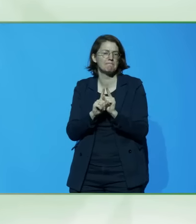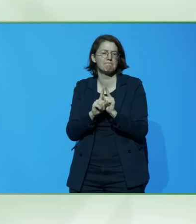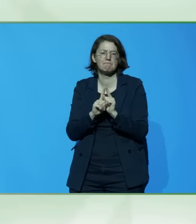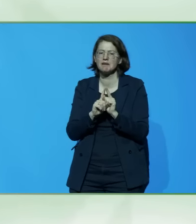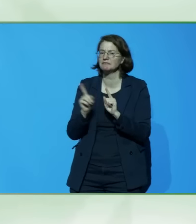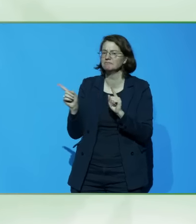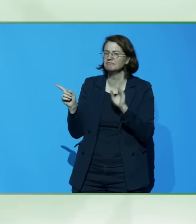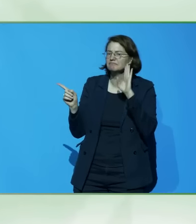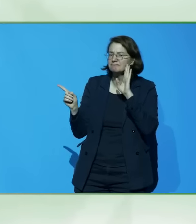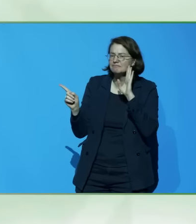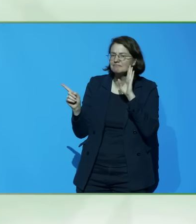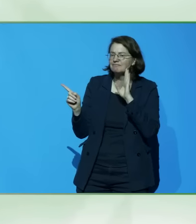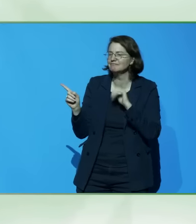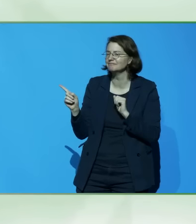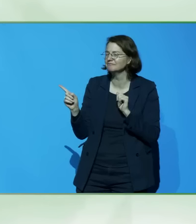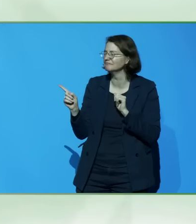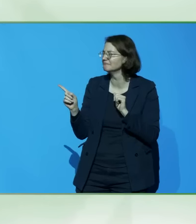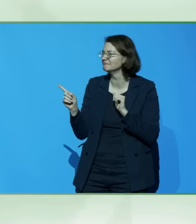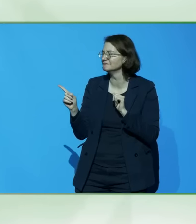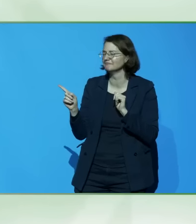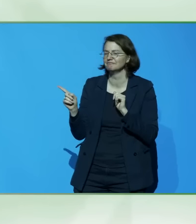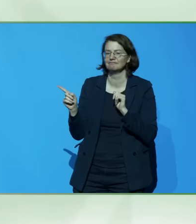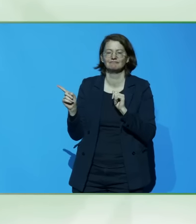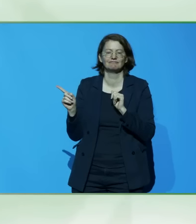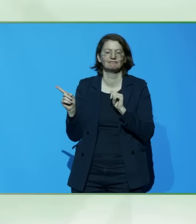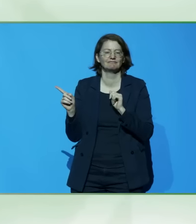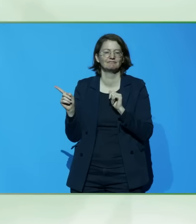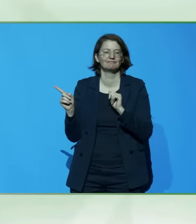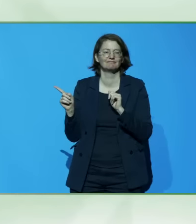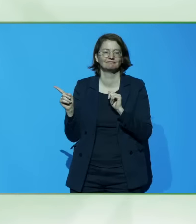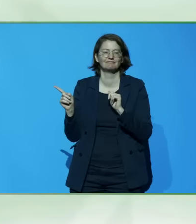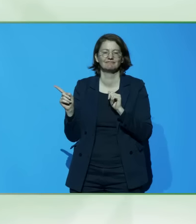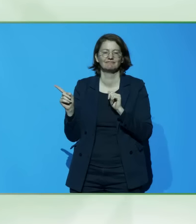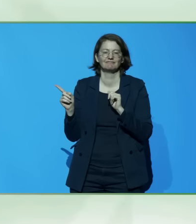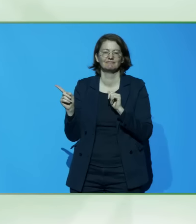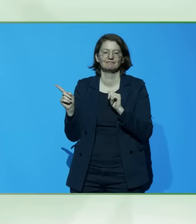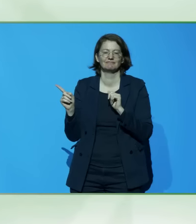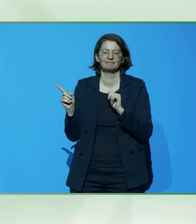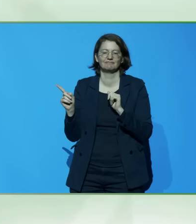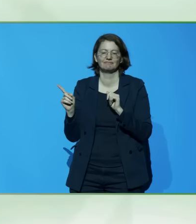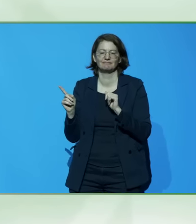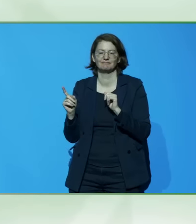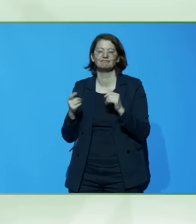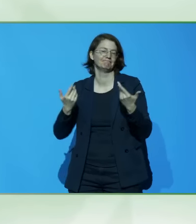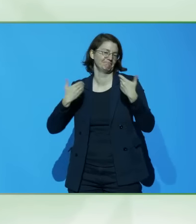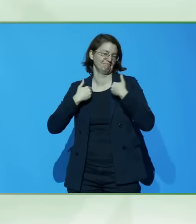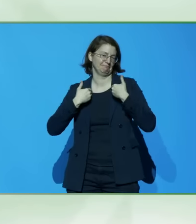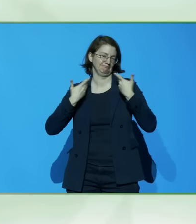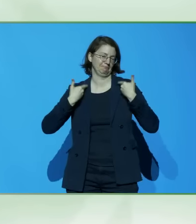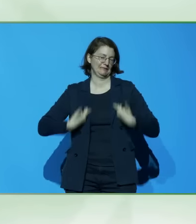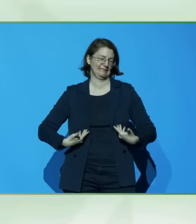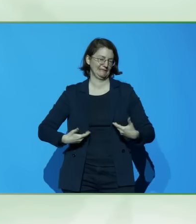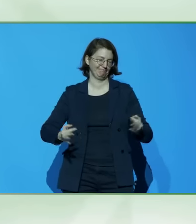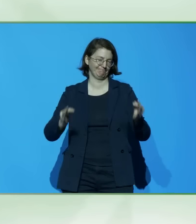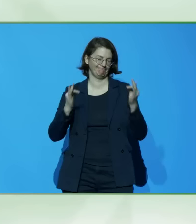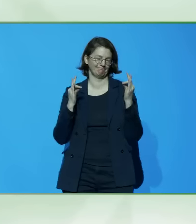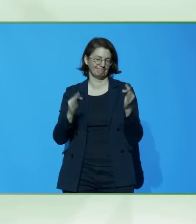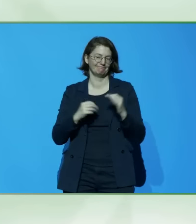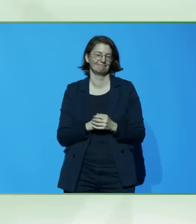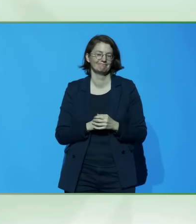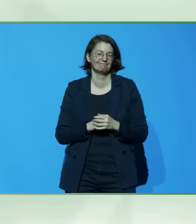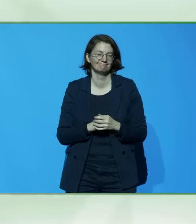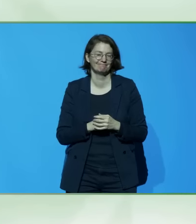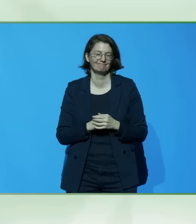Kundenrat, and this is me. Well, then I think we can cut down half of the speakers. Okma is